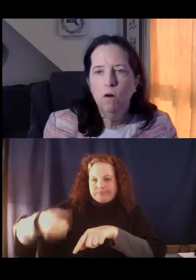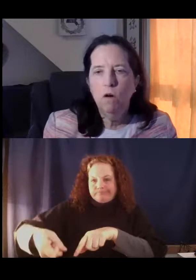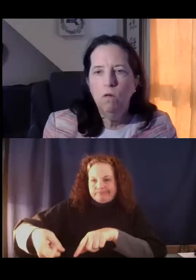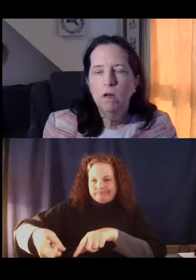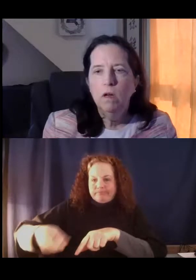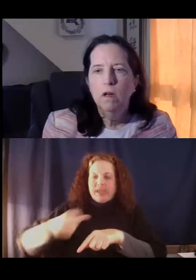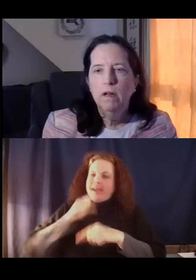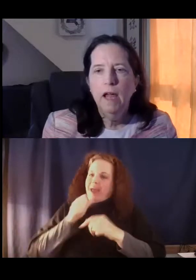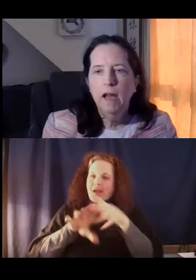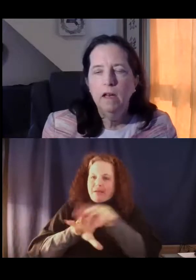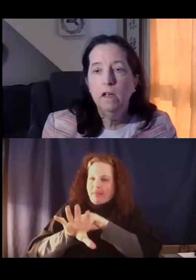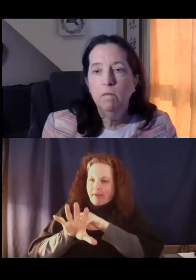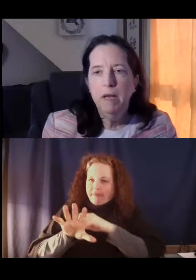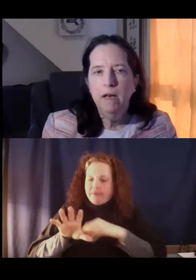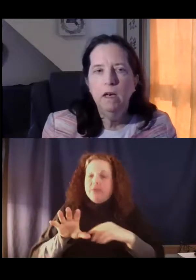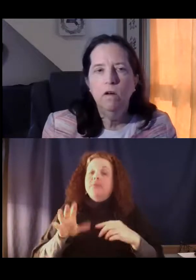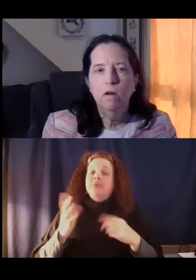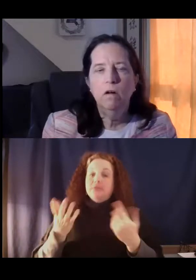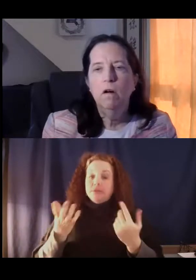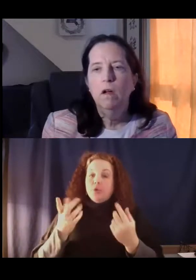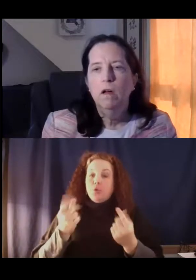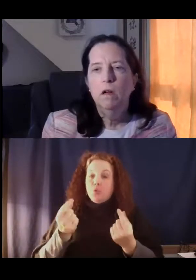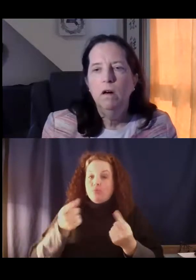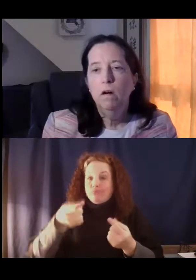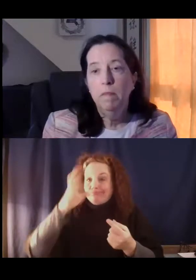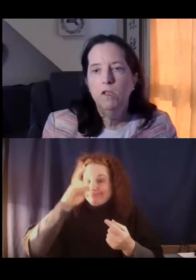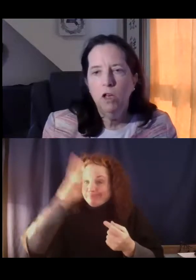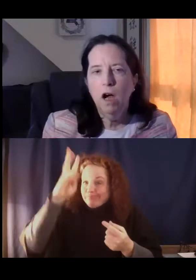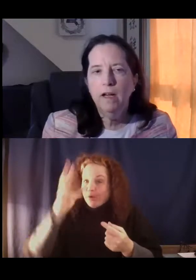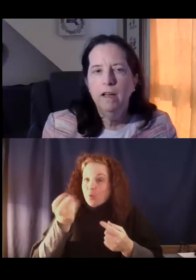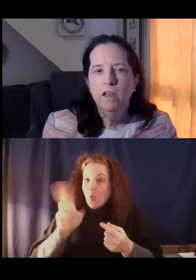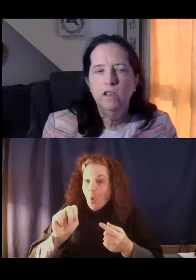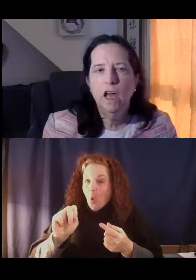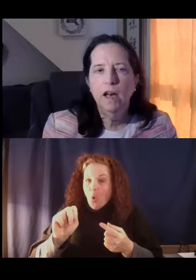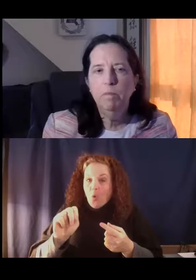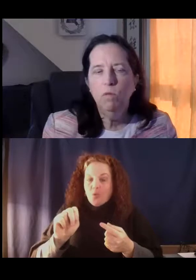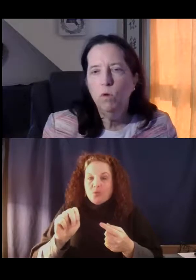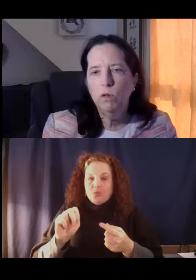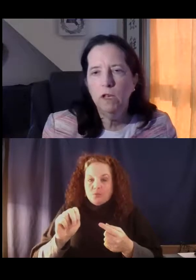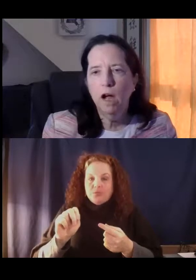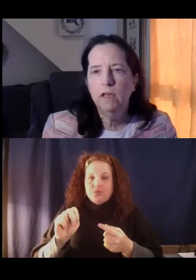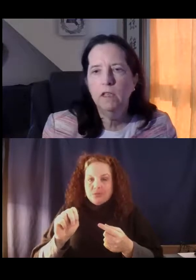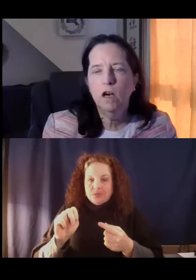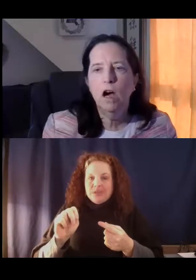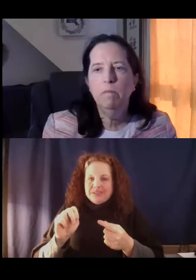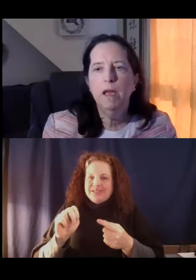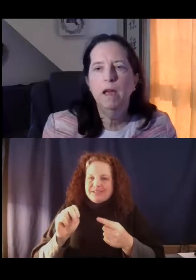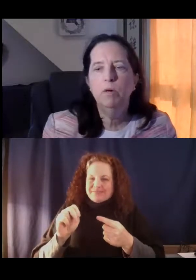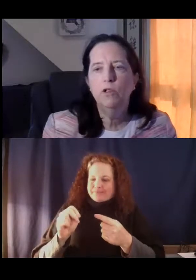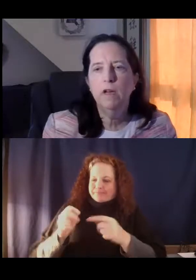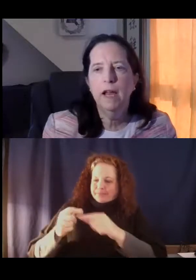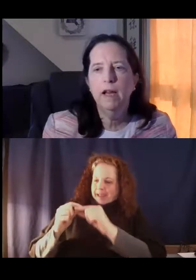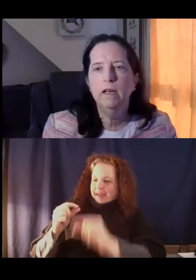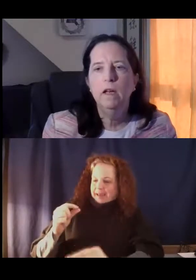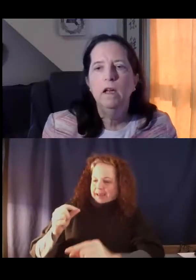make your own cane mitten or sock. You just cut up a wool sock at the top and